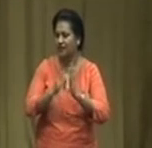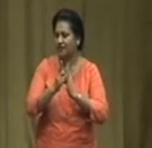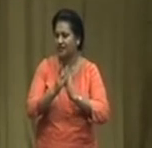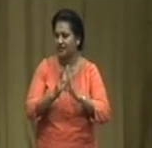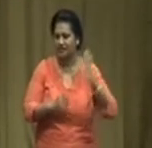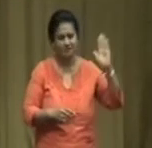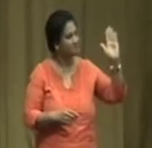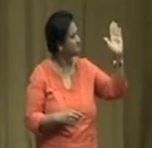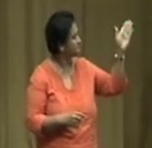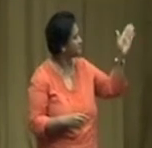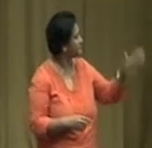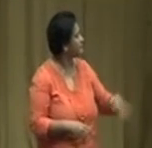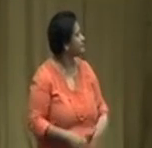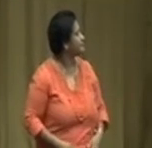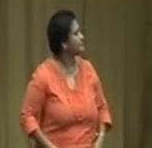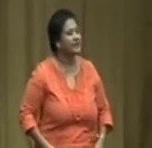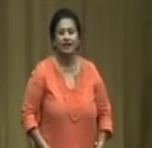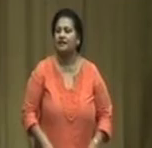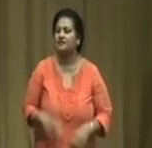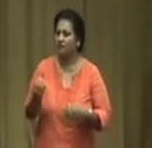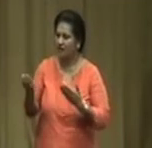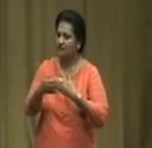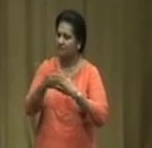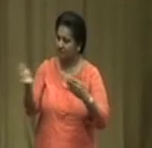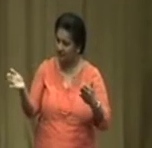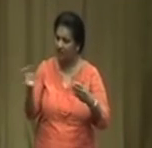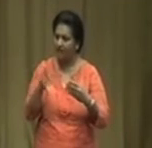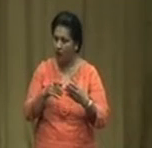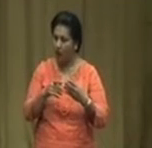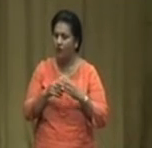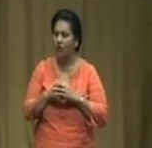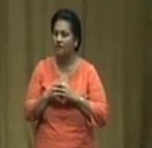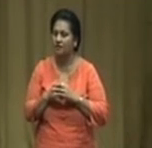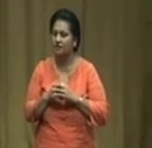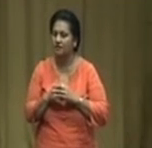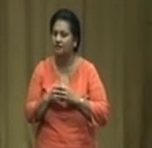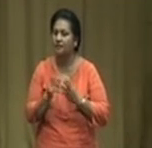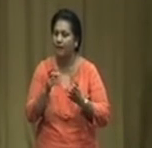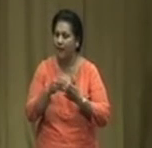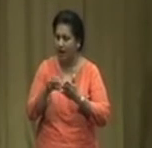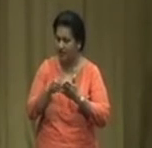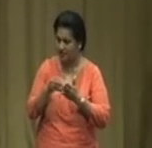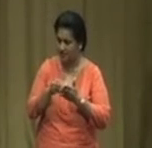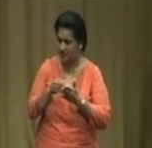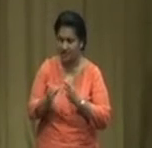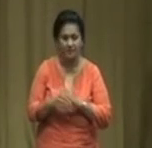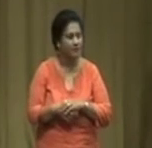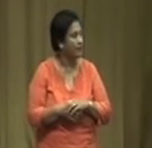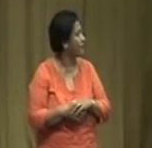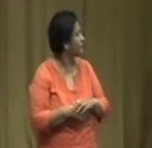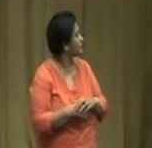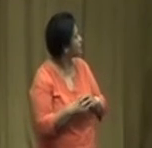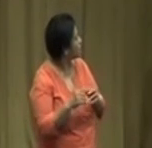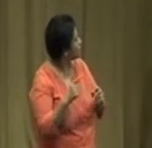this opens up the door for micro credentials. The OerU has partnered with EduBits, which is